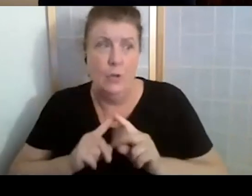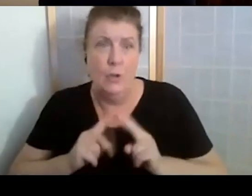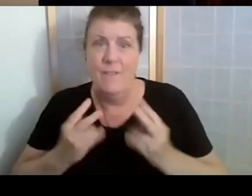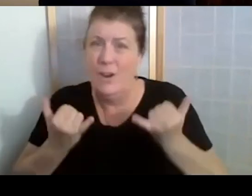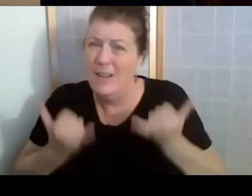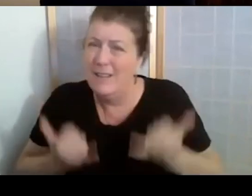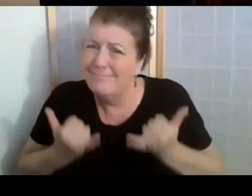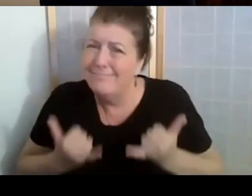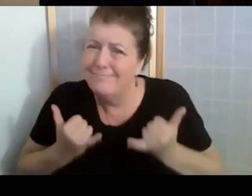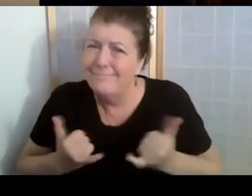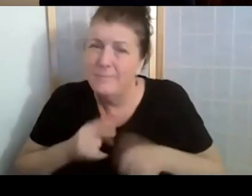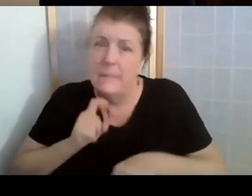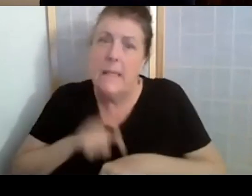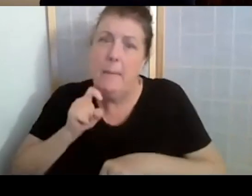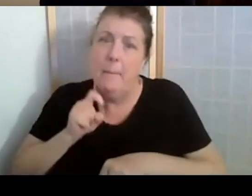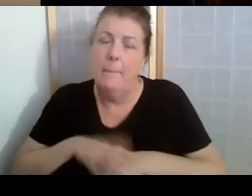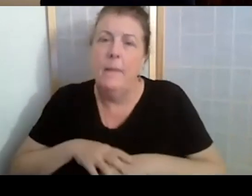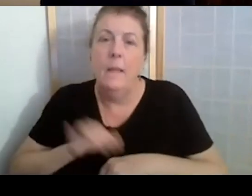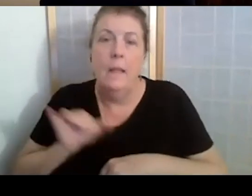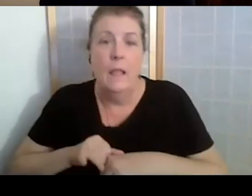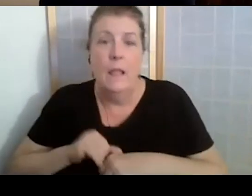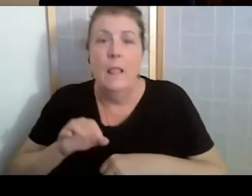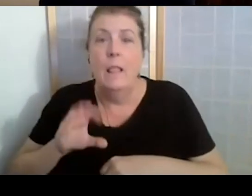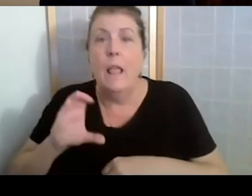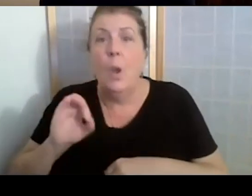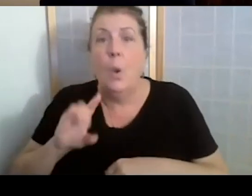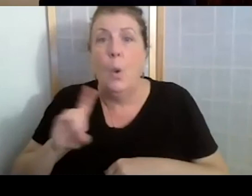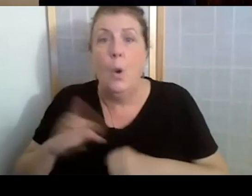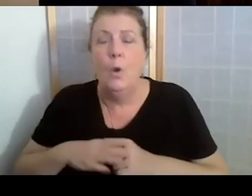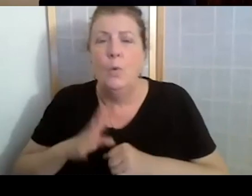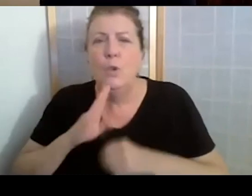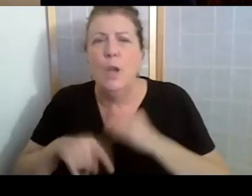talking earlier about Will Reeves couldn't get